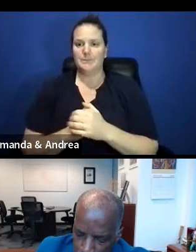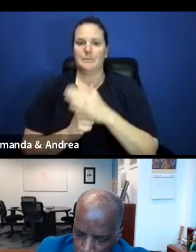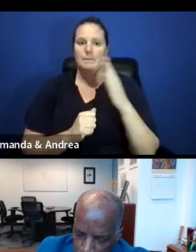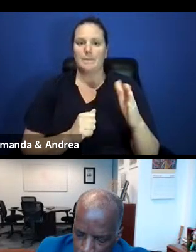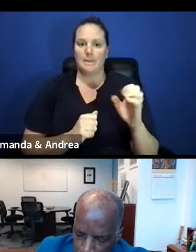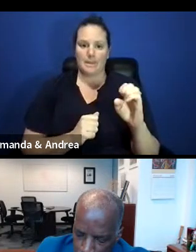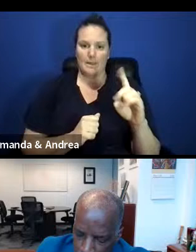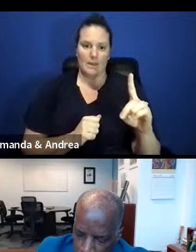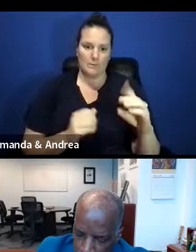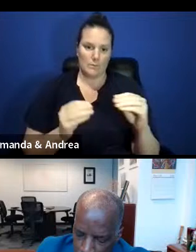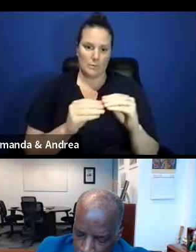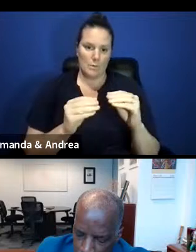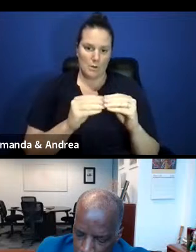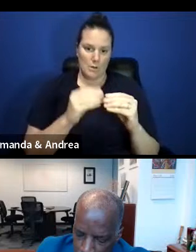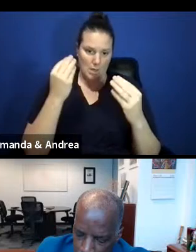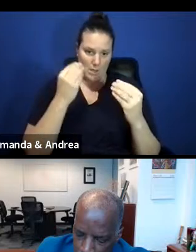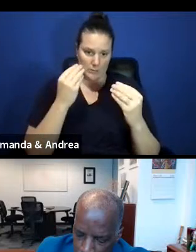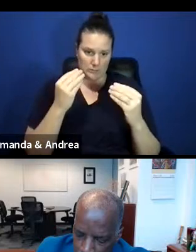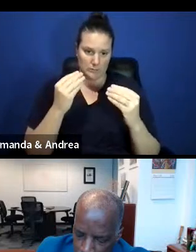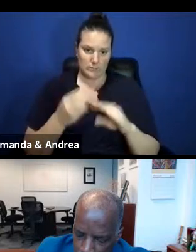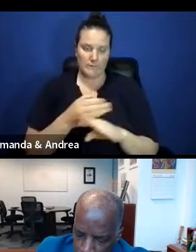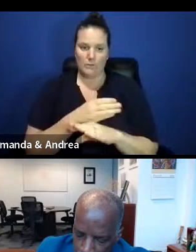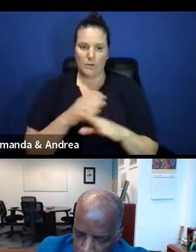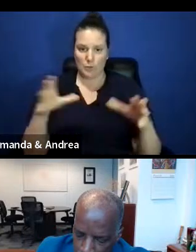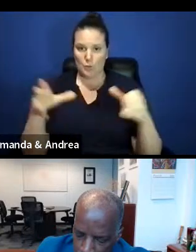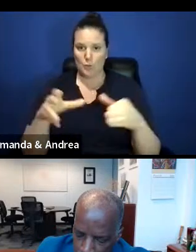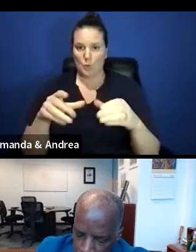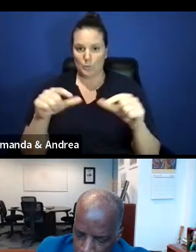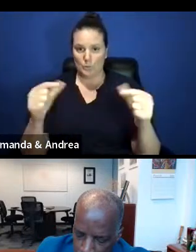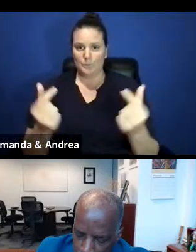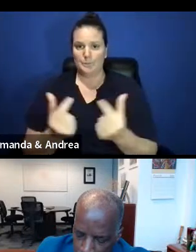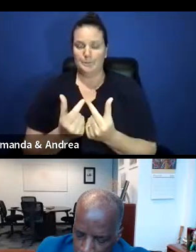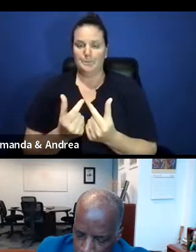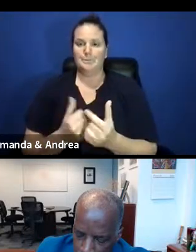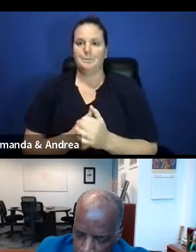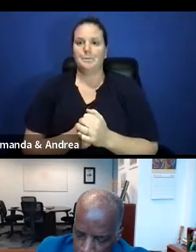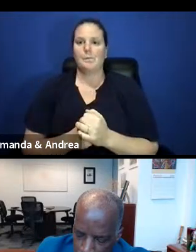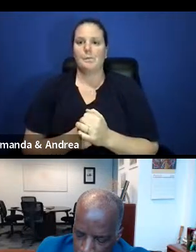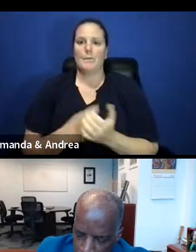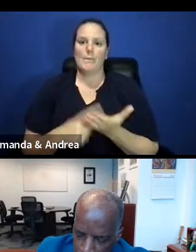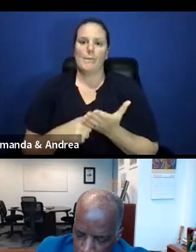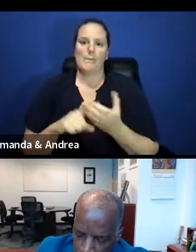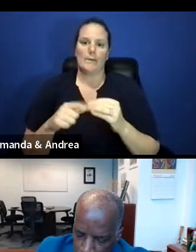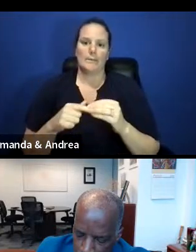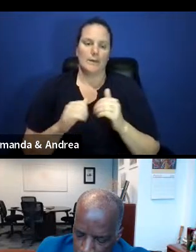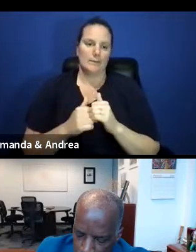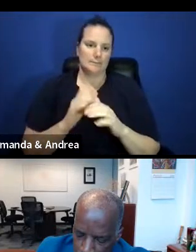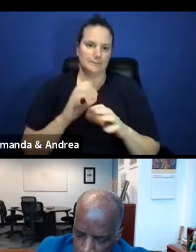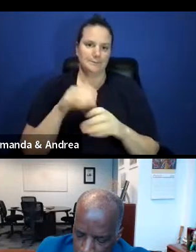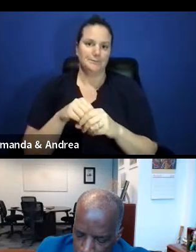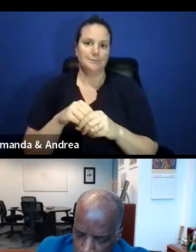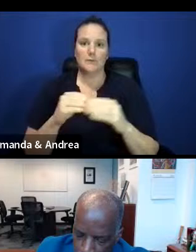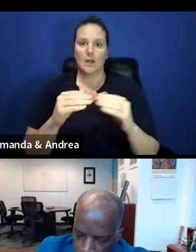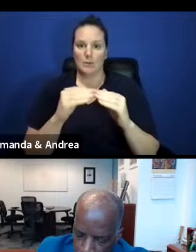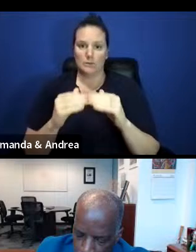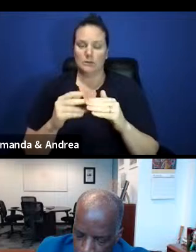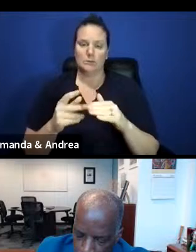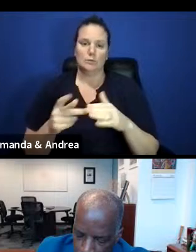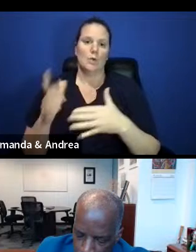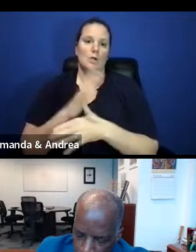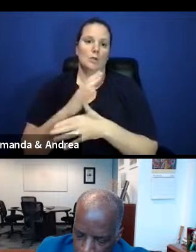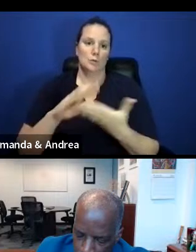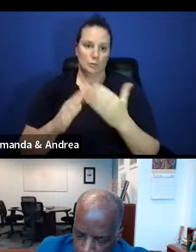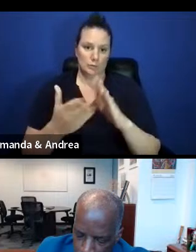you, Ed, on any additional thoughts before coming back to the group at large, talking about, again, how do we engage equity priority communities in this